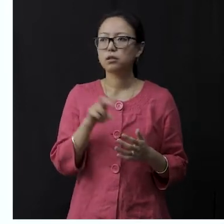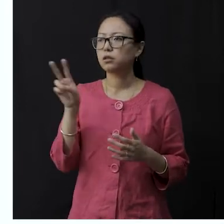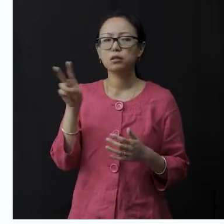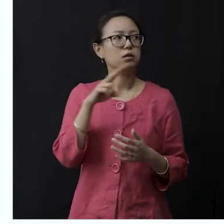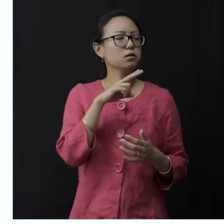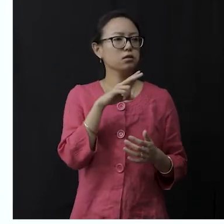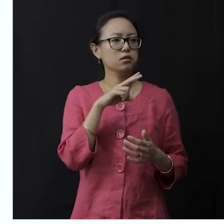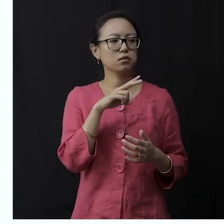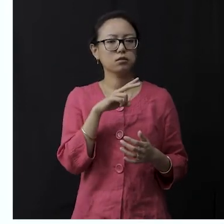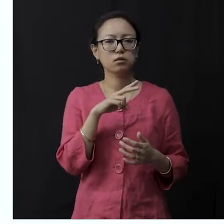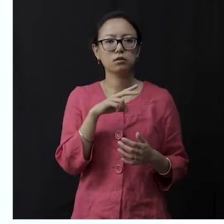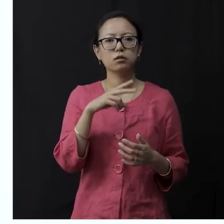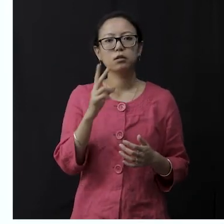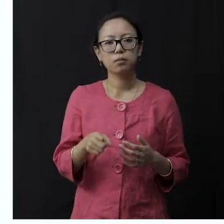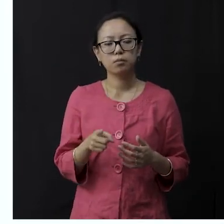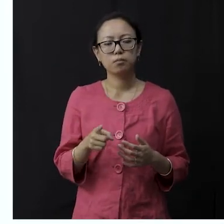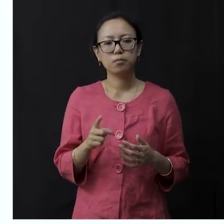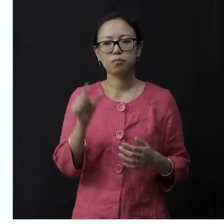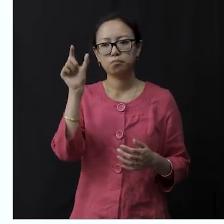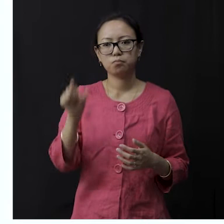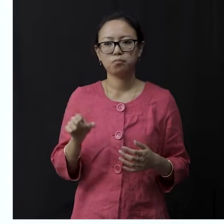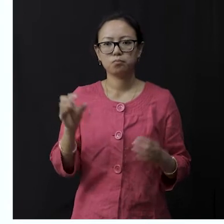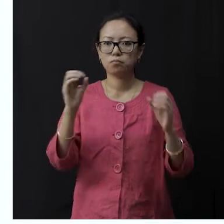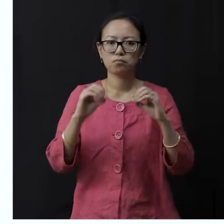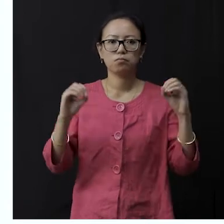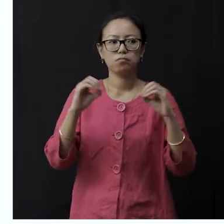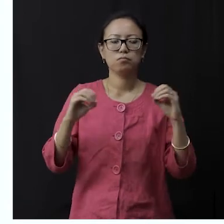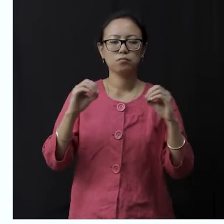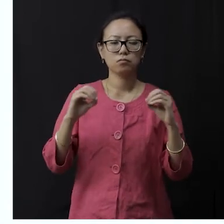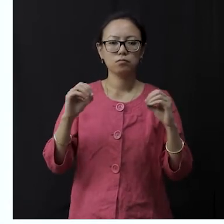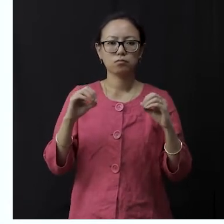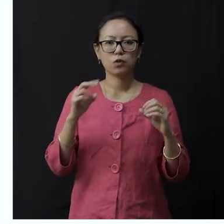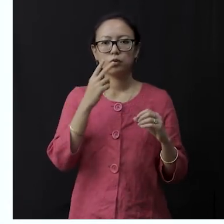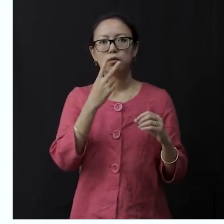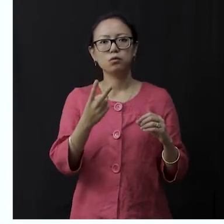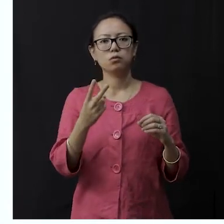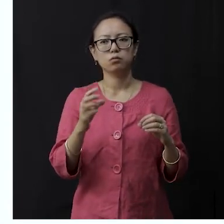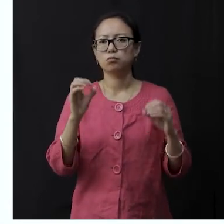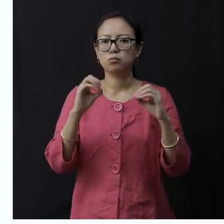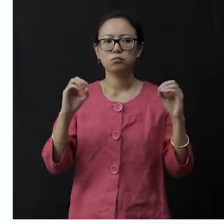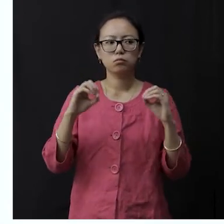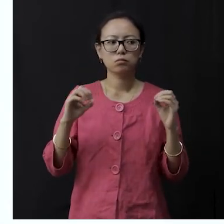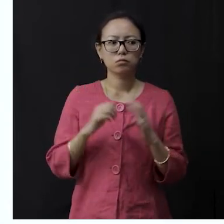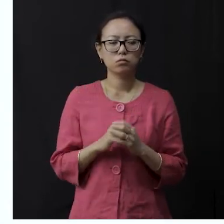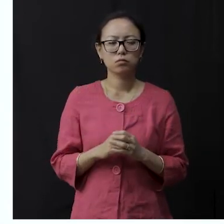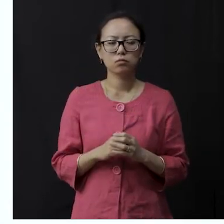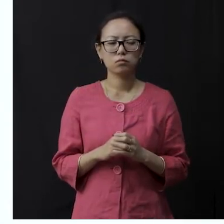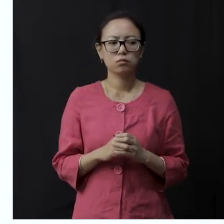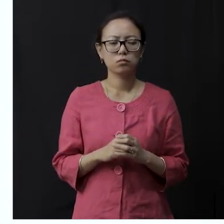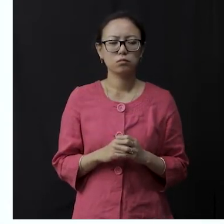left, he looked to the right, but there was no one. There was nothing. Nothing there was stirring. That means